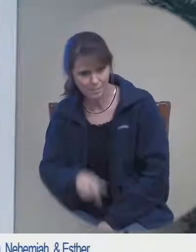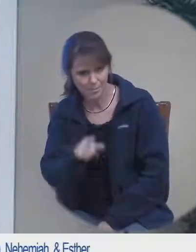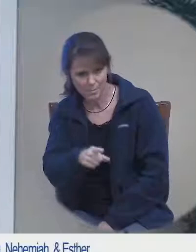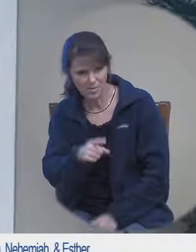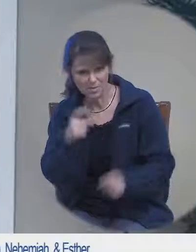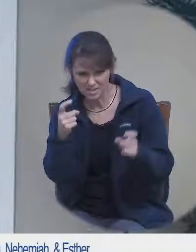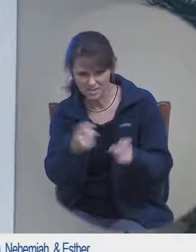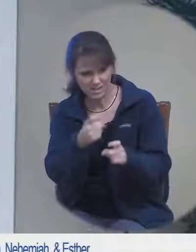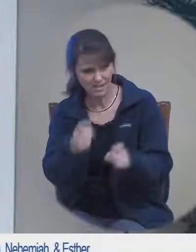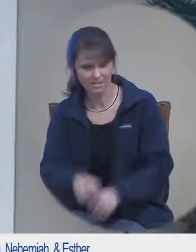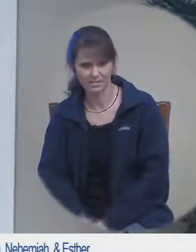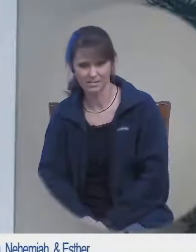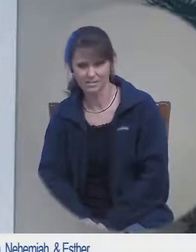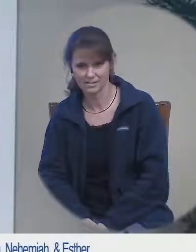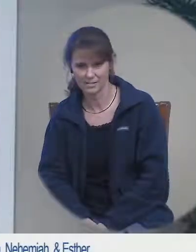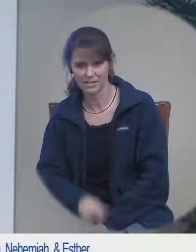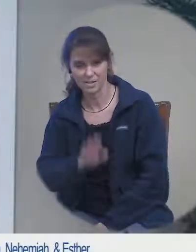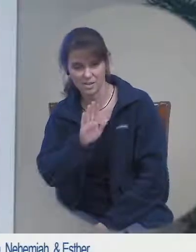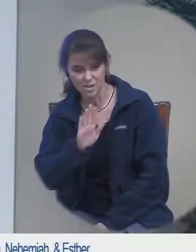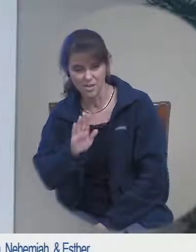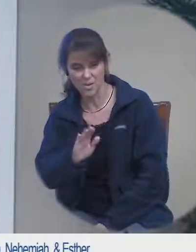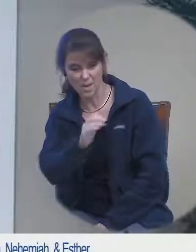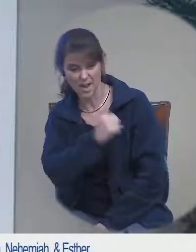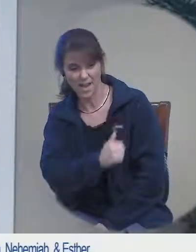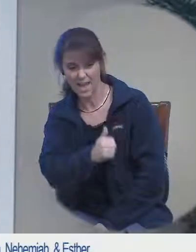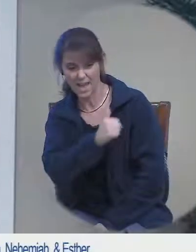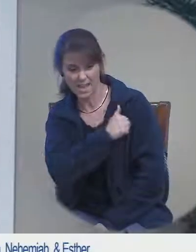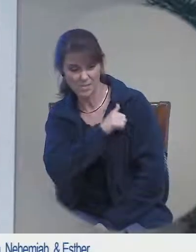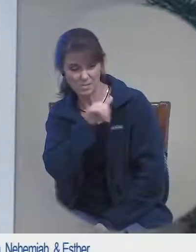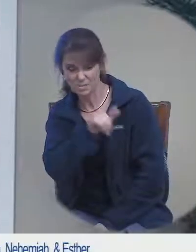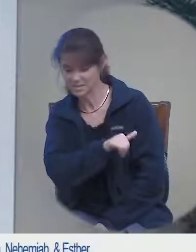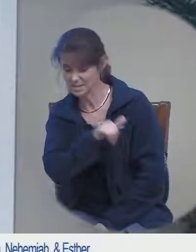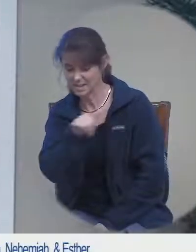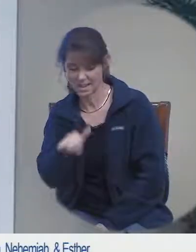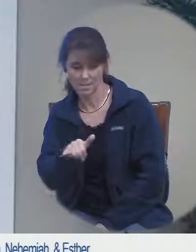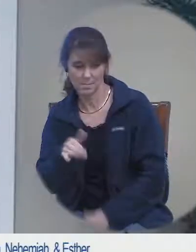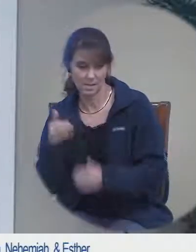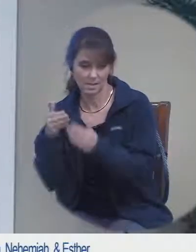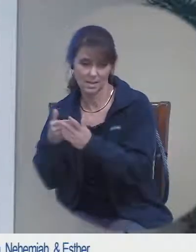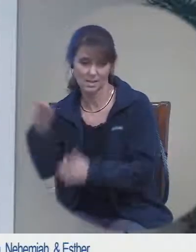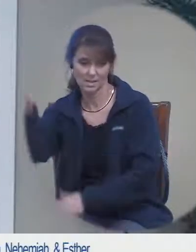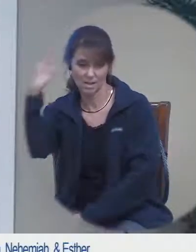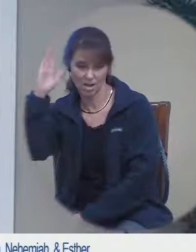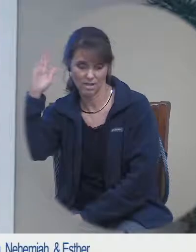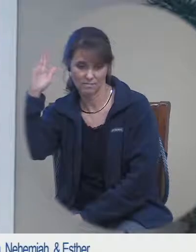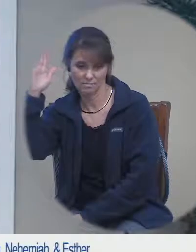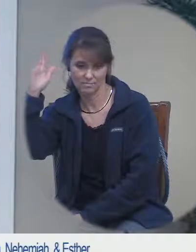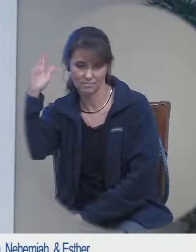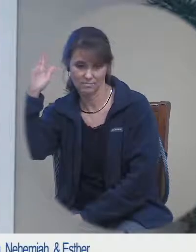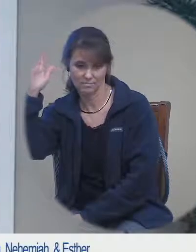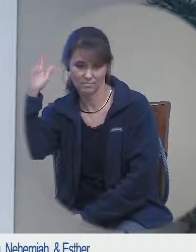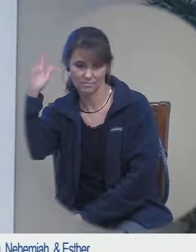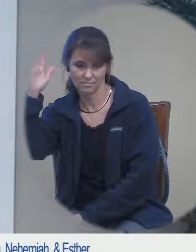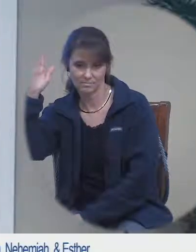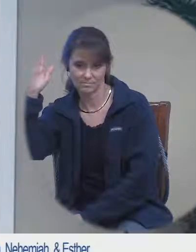all this trouble? Yet you're adding to the wrath on Israel by profaning the Sabbath.